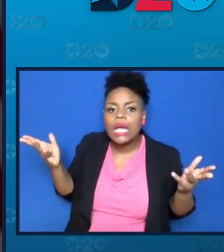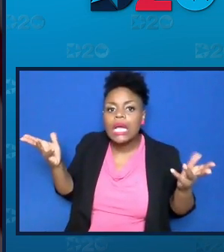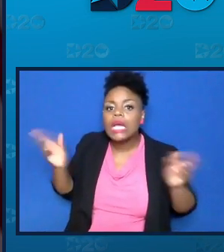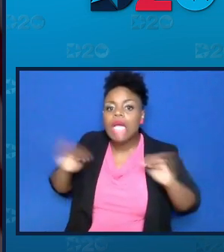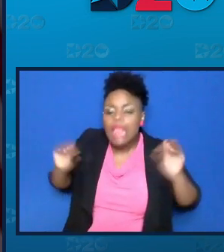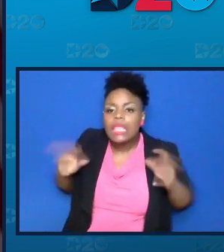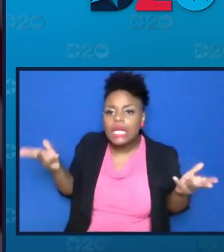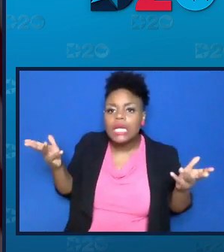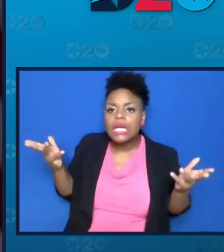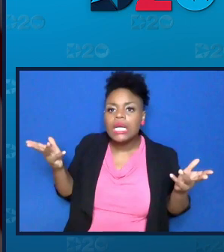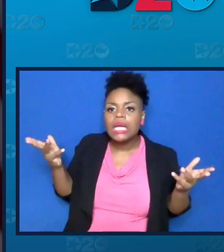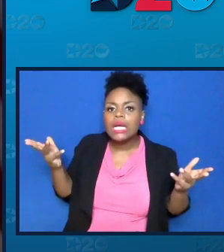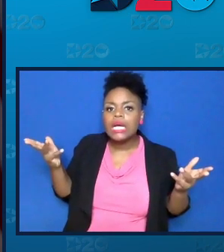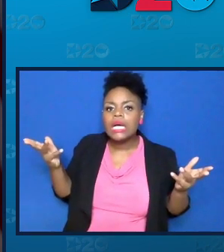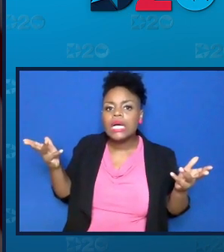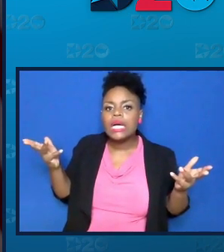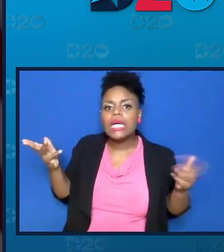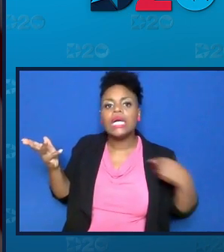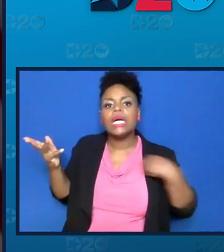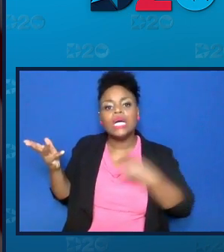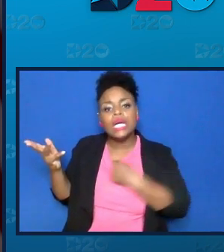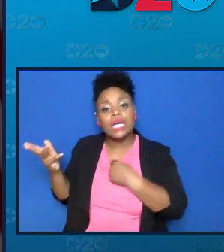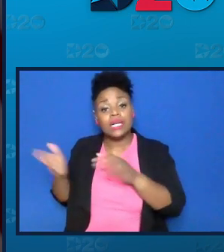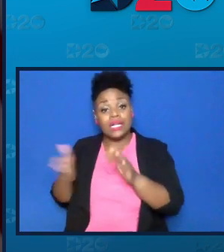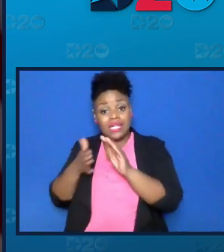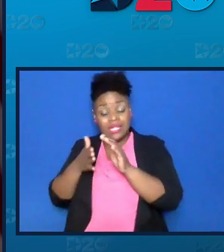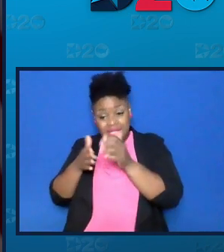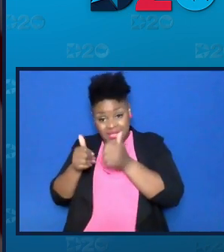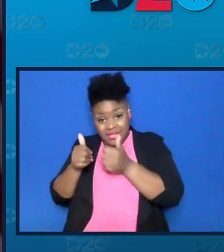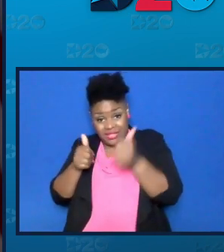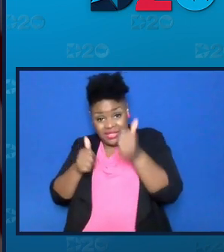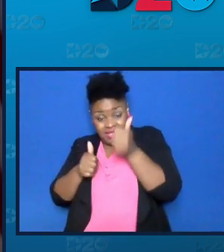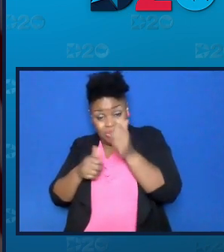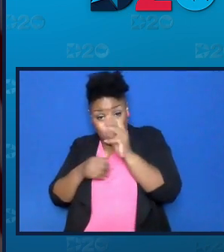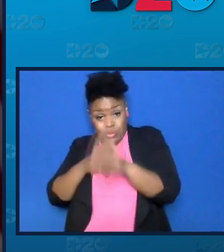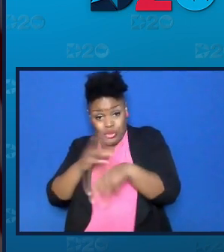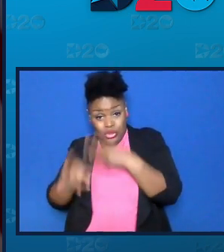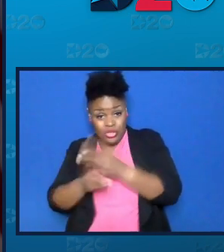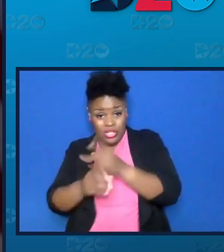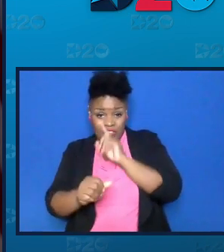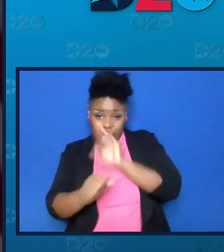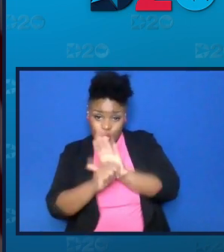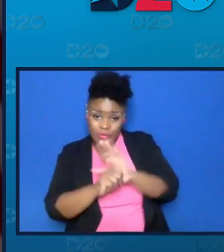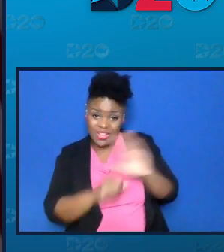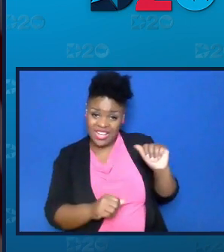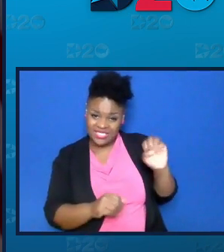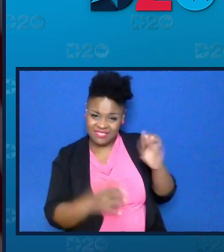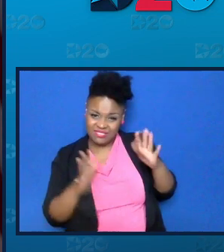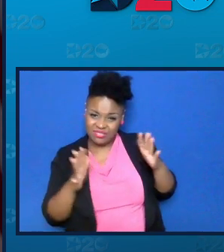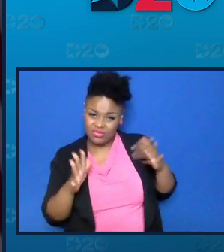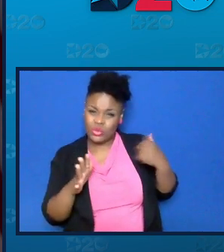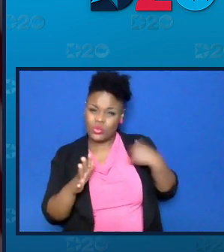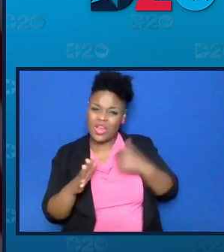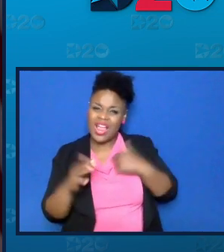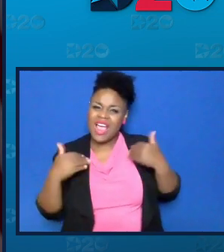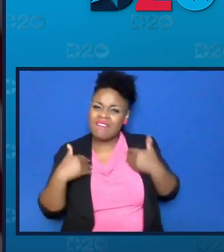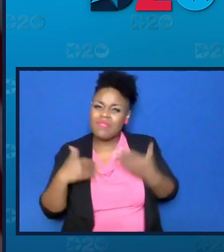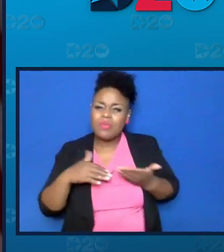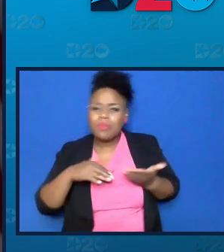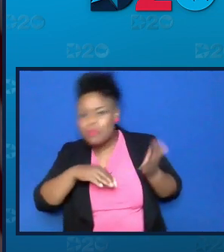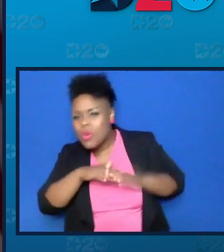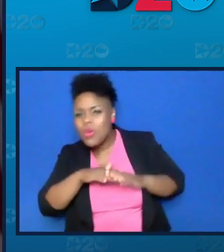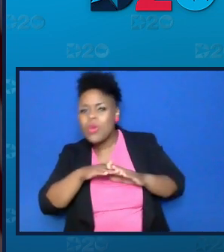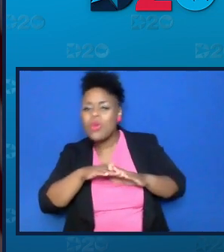We lead the world in confirmed cases. We lead the world in deaths. Our economy is in tatters with Black, Latino,